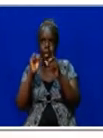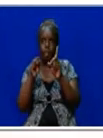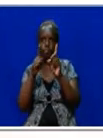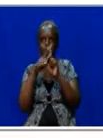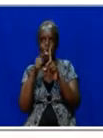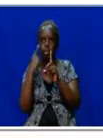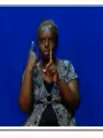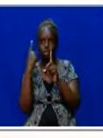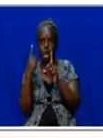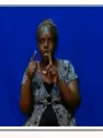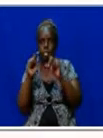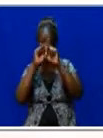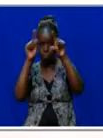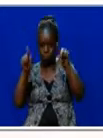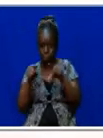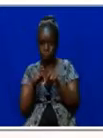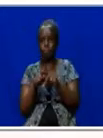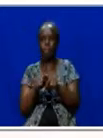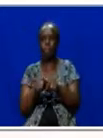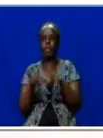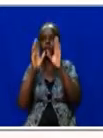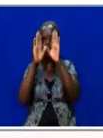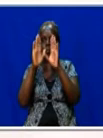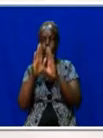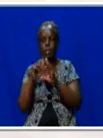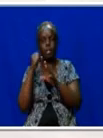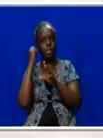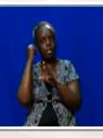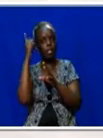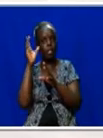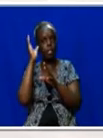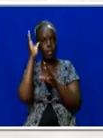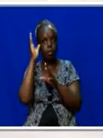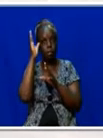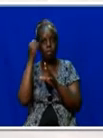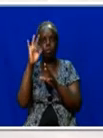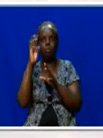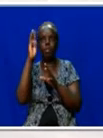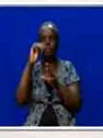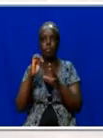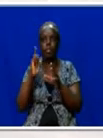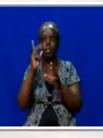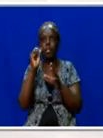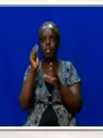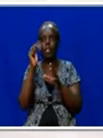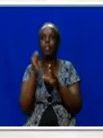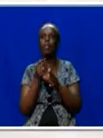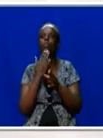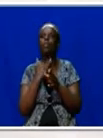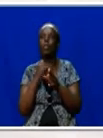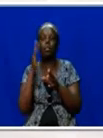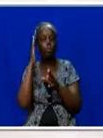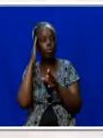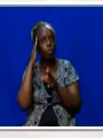And this is very key in understanding the concept of median. We are interested in the data